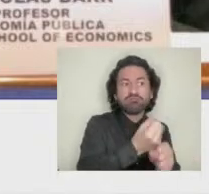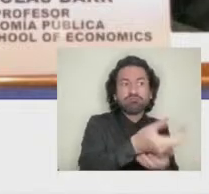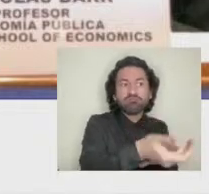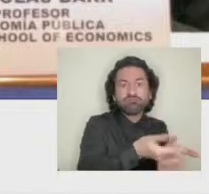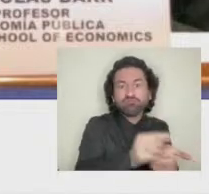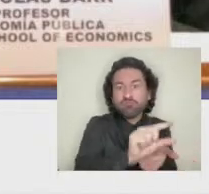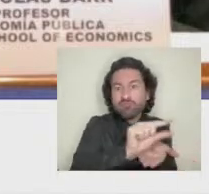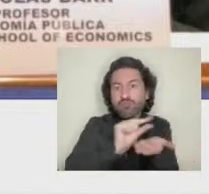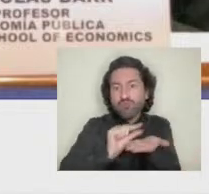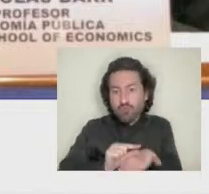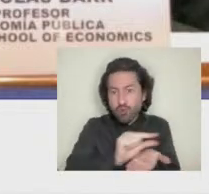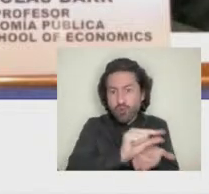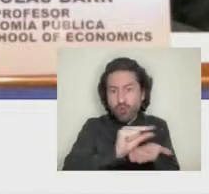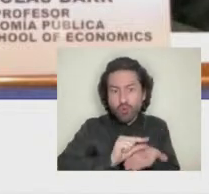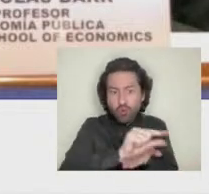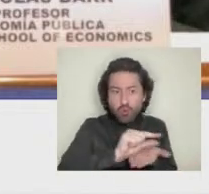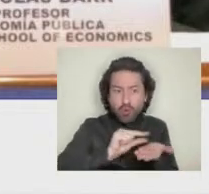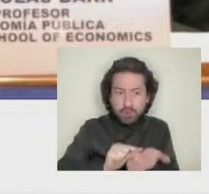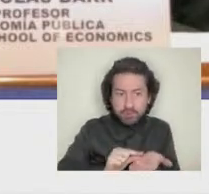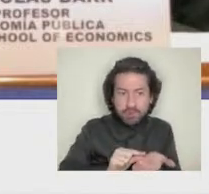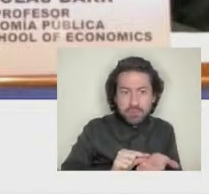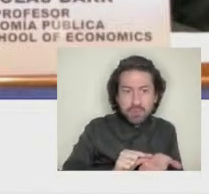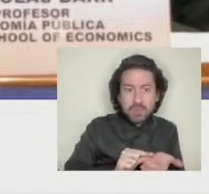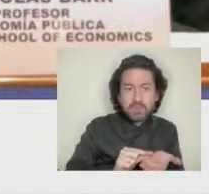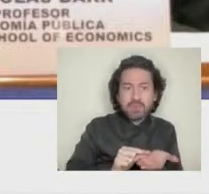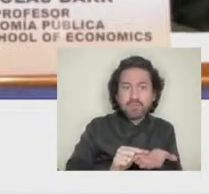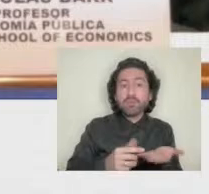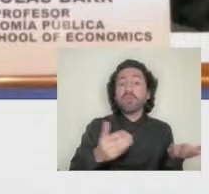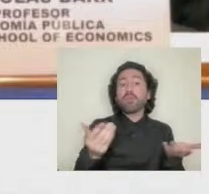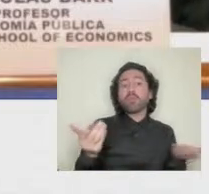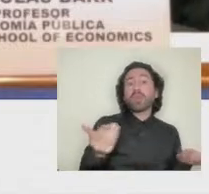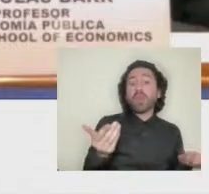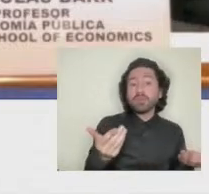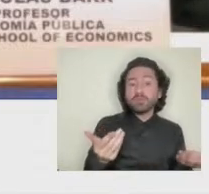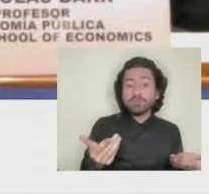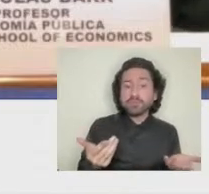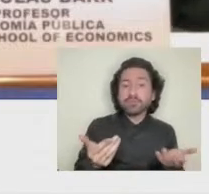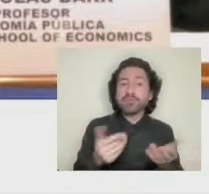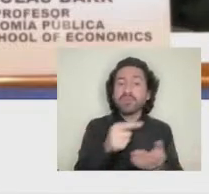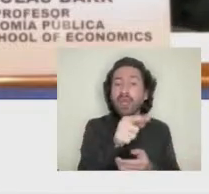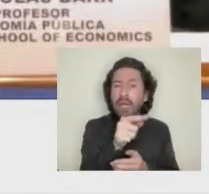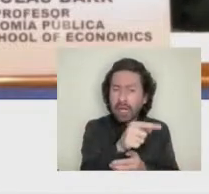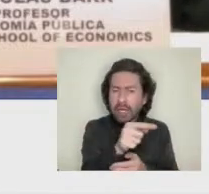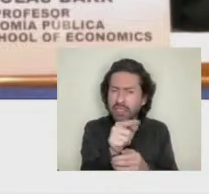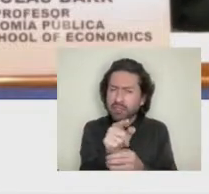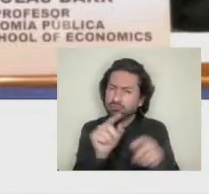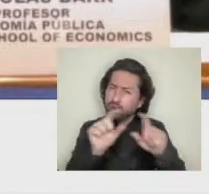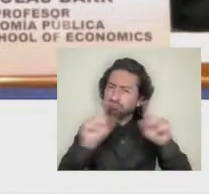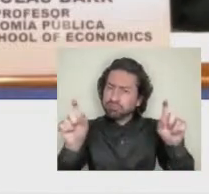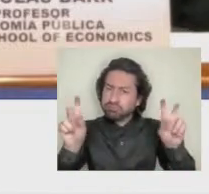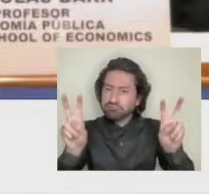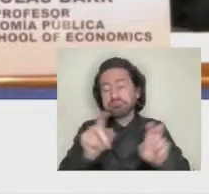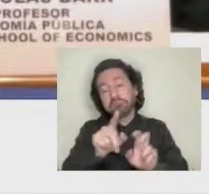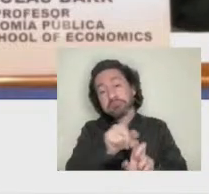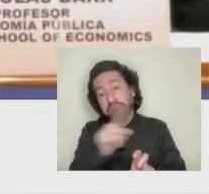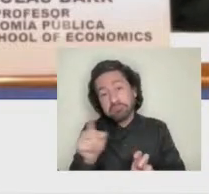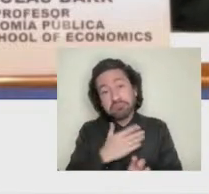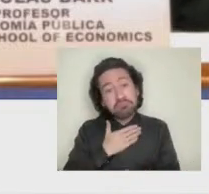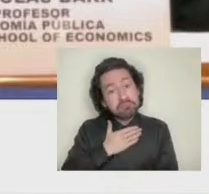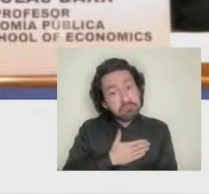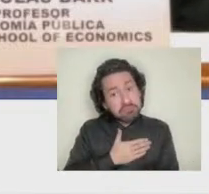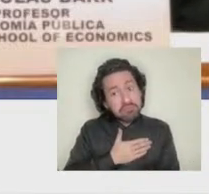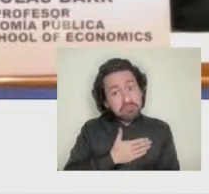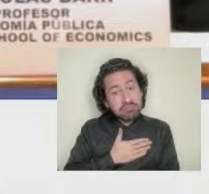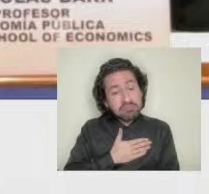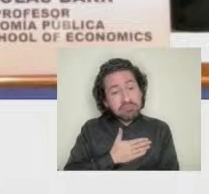concessions. I won't go into detail. We can come back to this if people want. But if you are allowed to deduct your pension contributions for